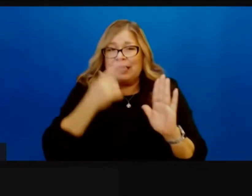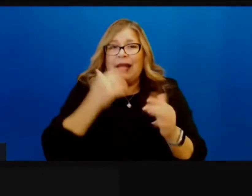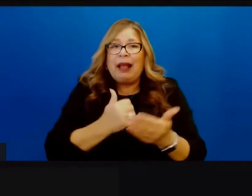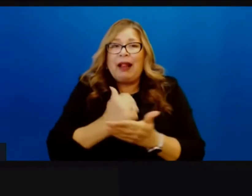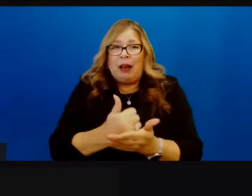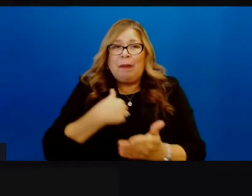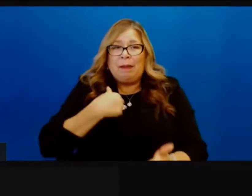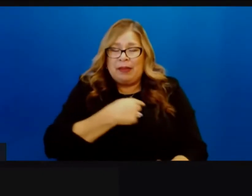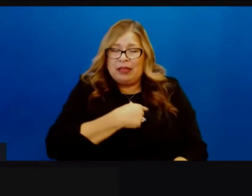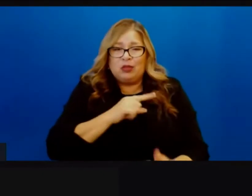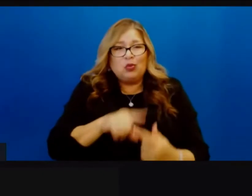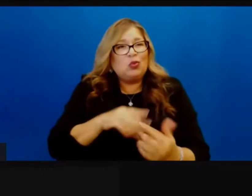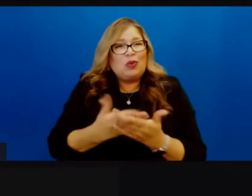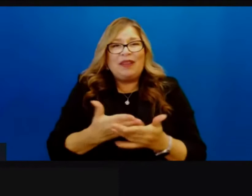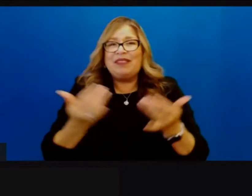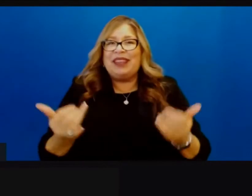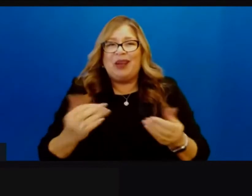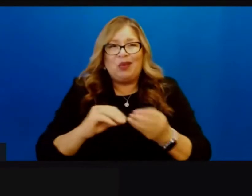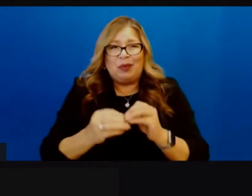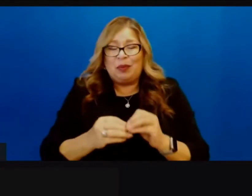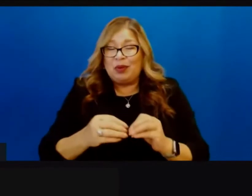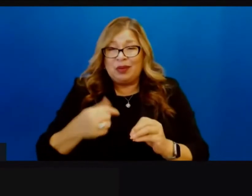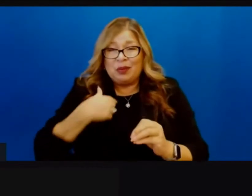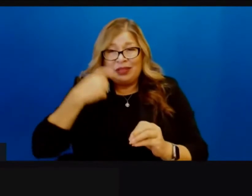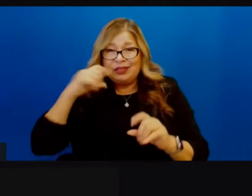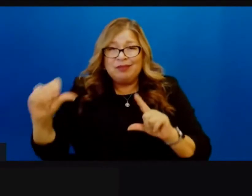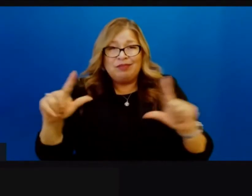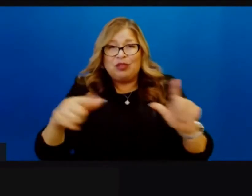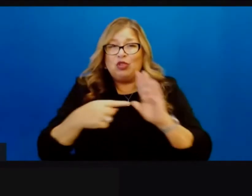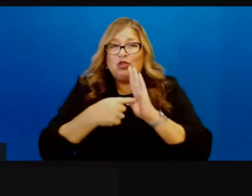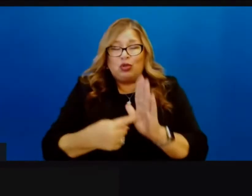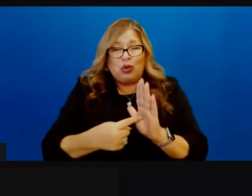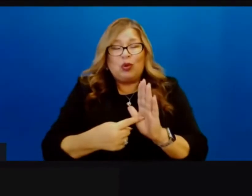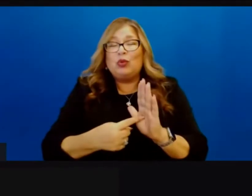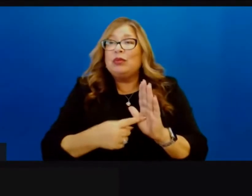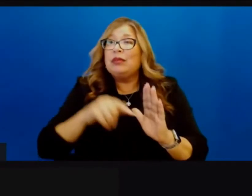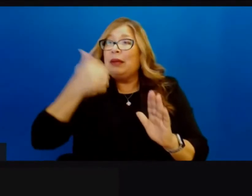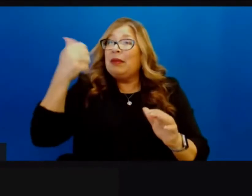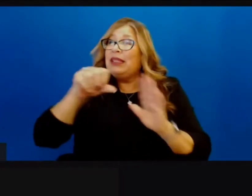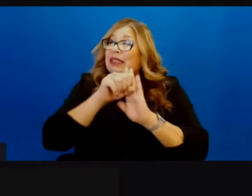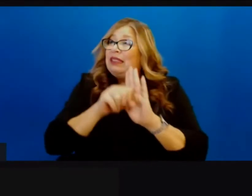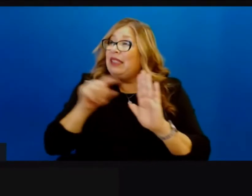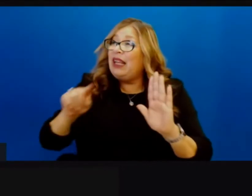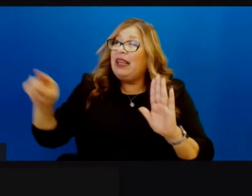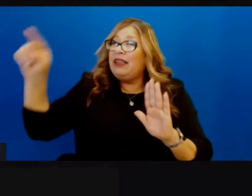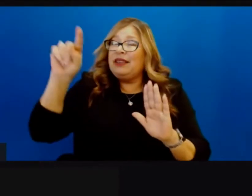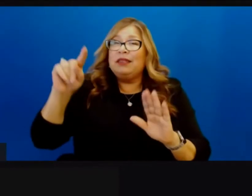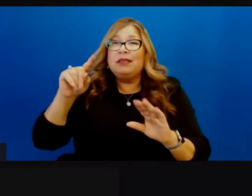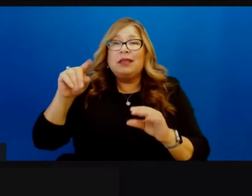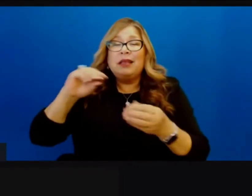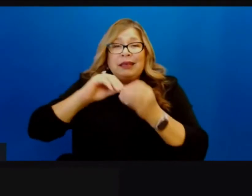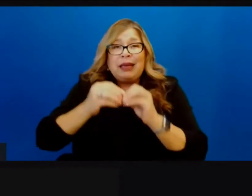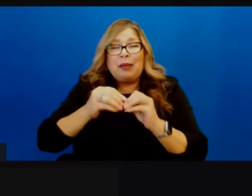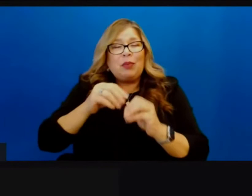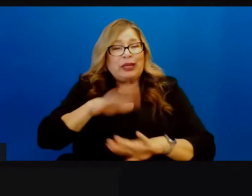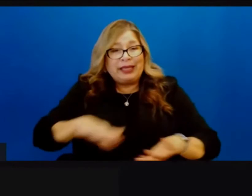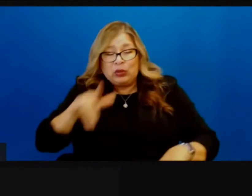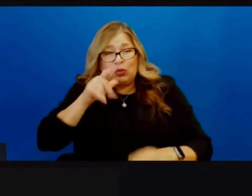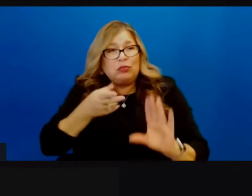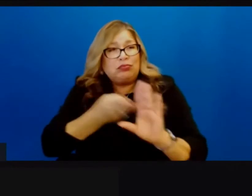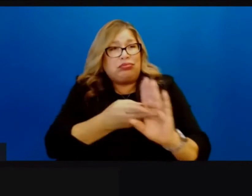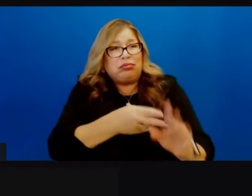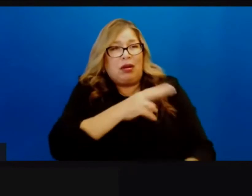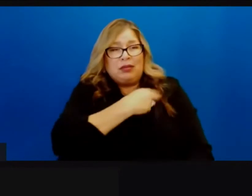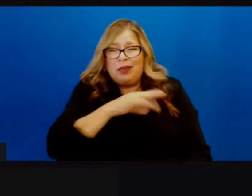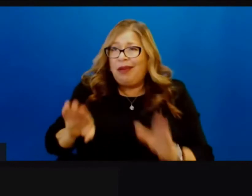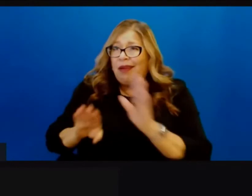we show the lowest pediatric hospitalizations among big states is part of the punchline, part of why